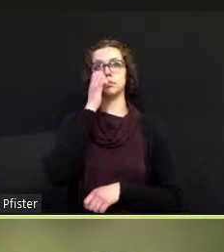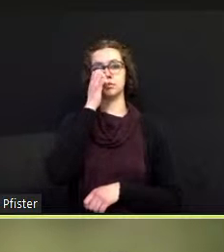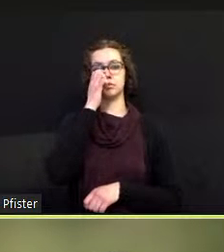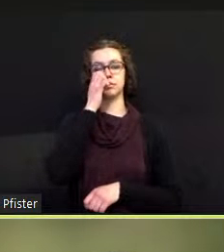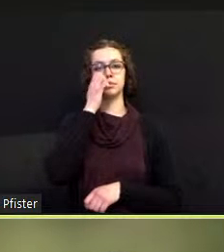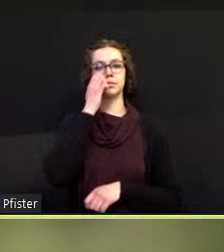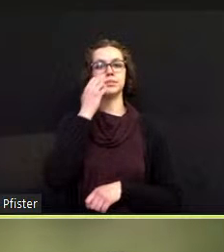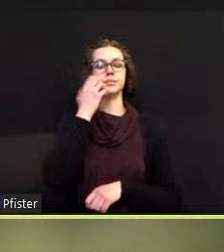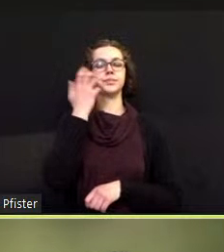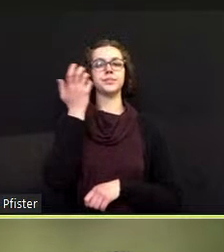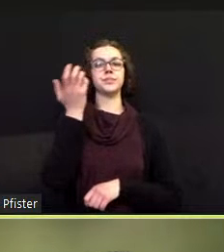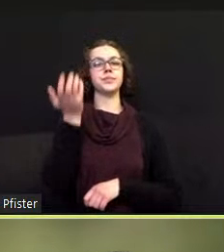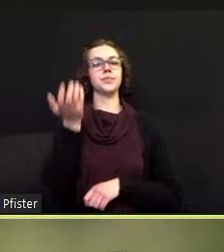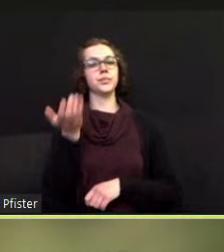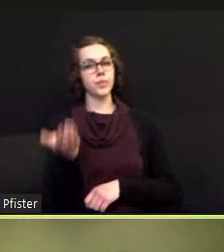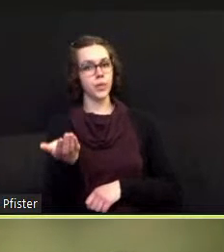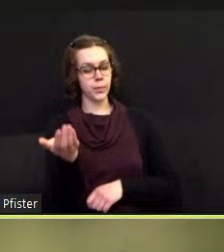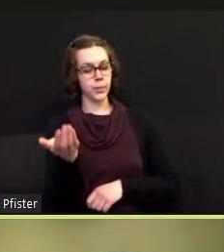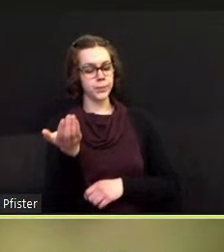So